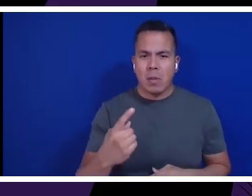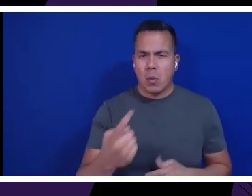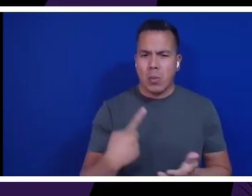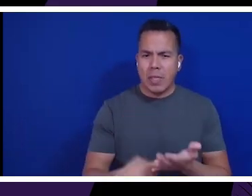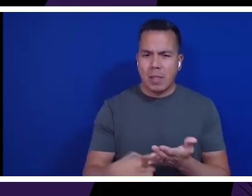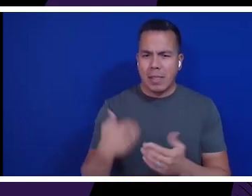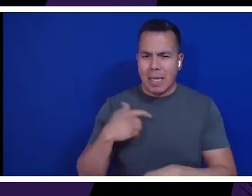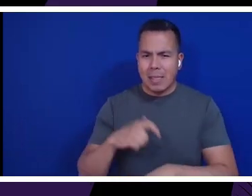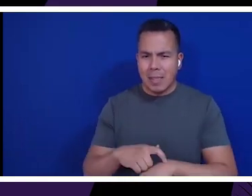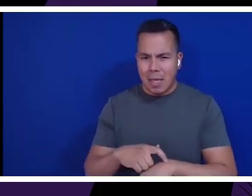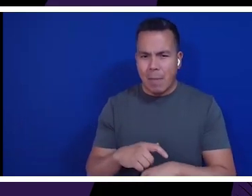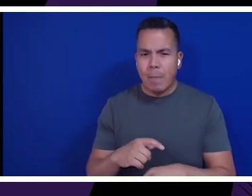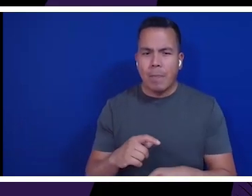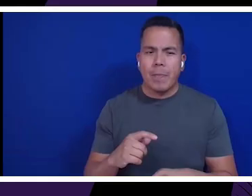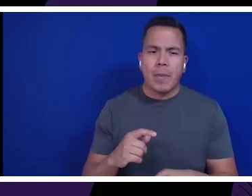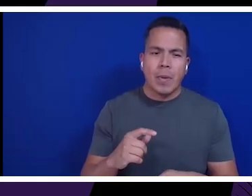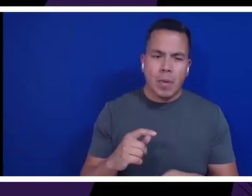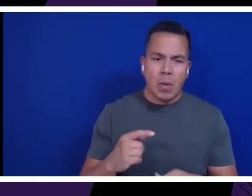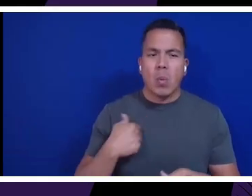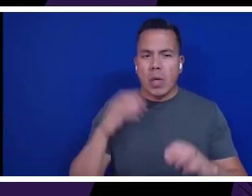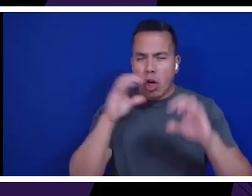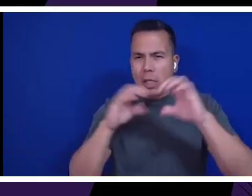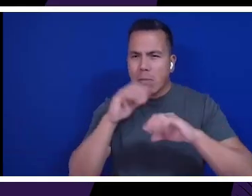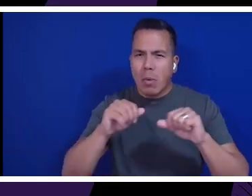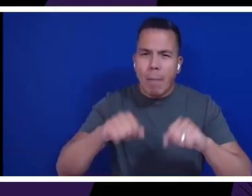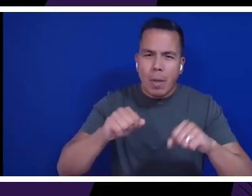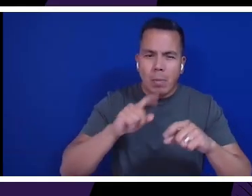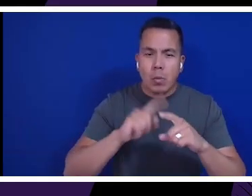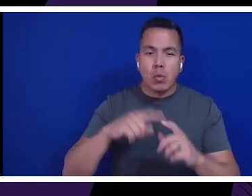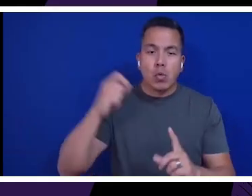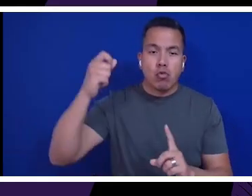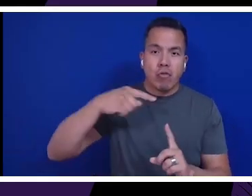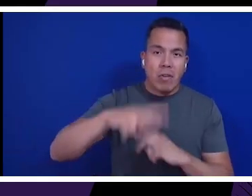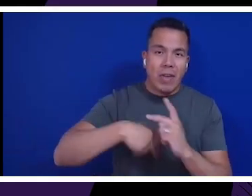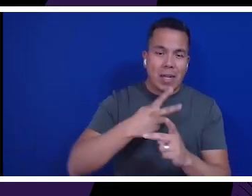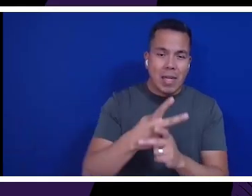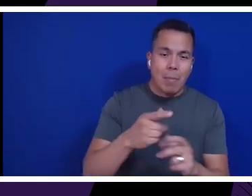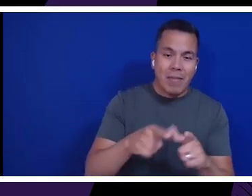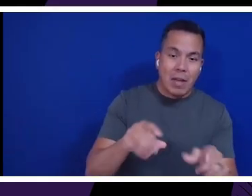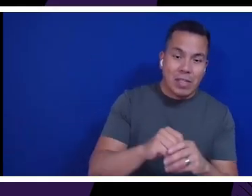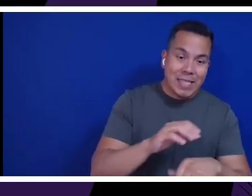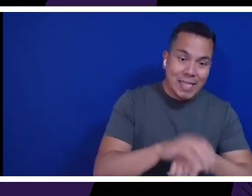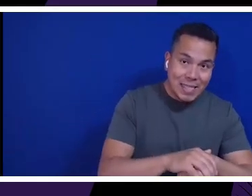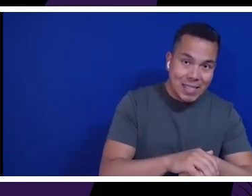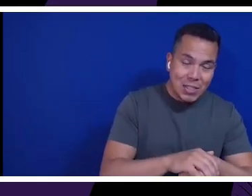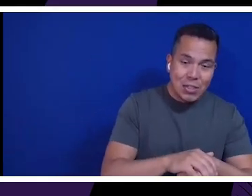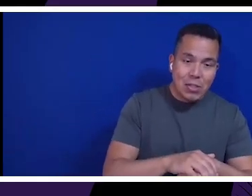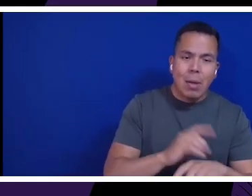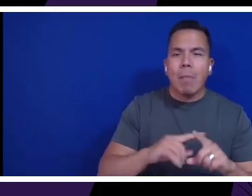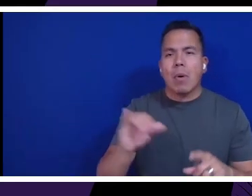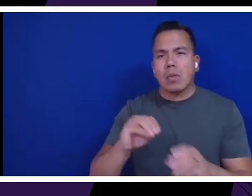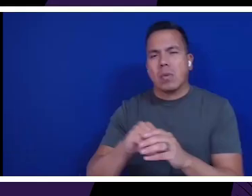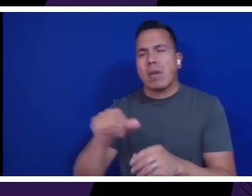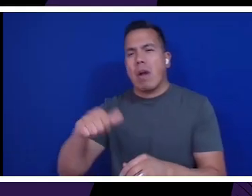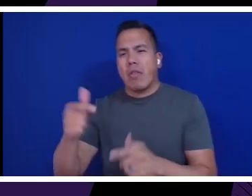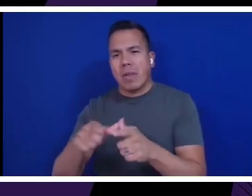also exploring possibilities for not only trigger this particular GitHub action only on the English language, but also on the other languages too.